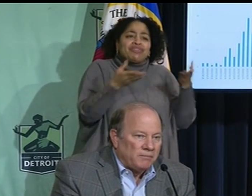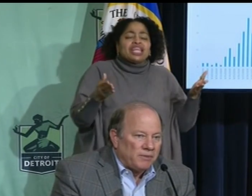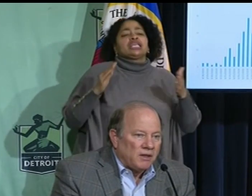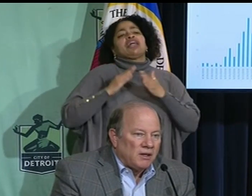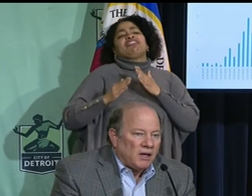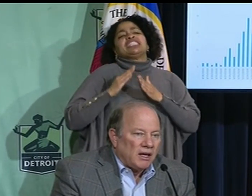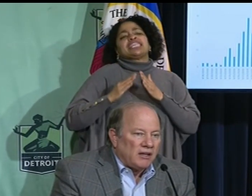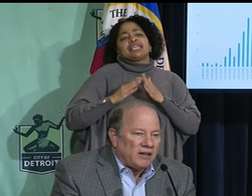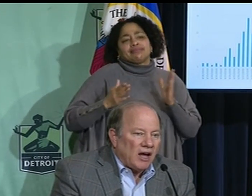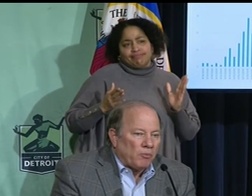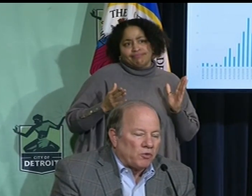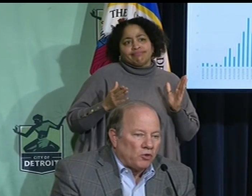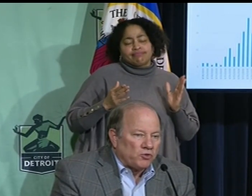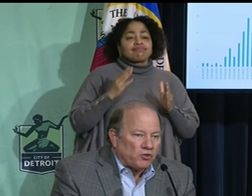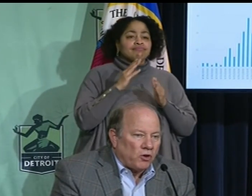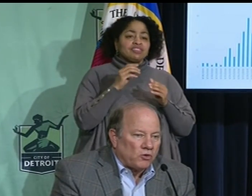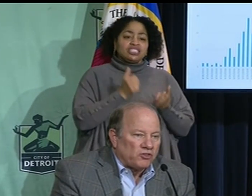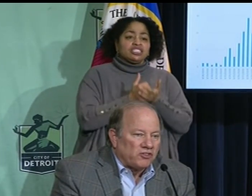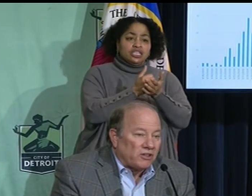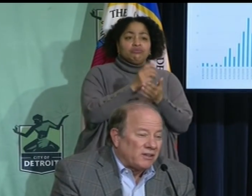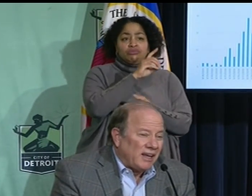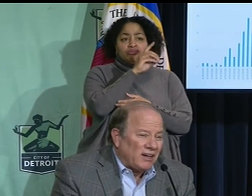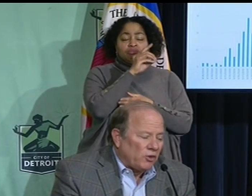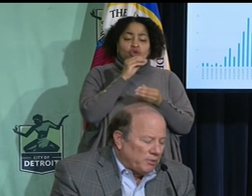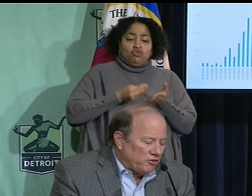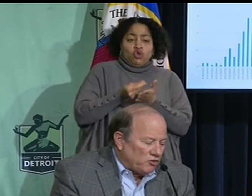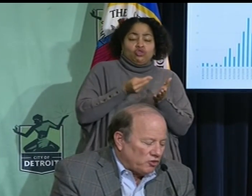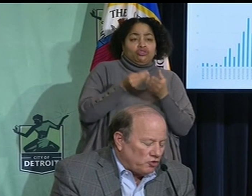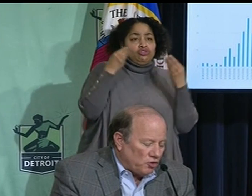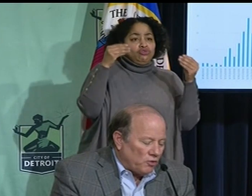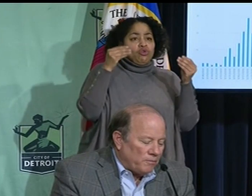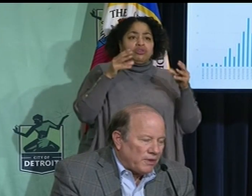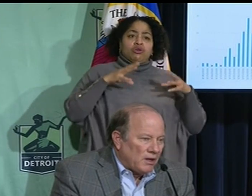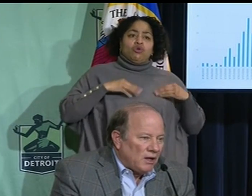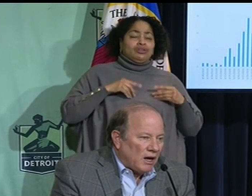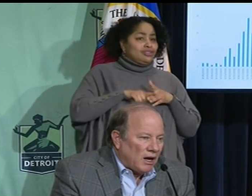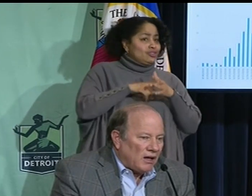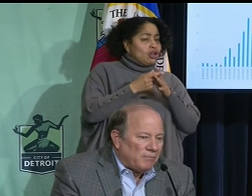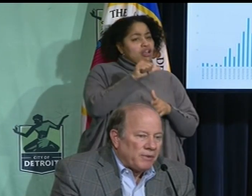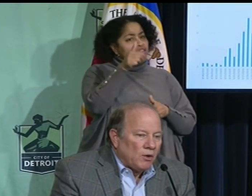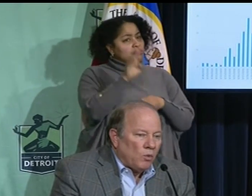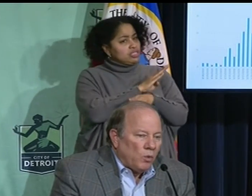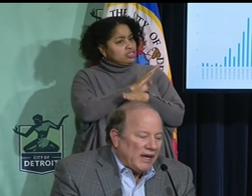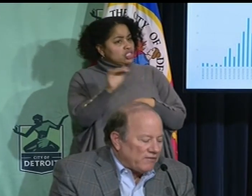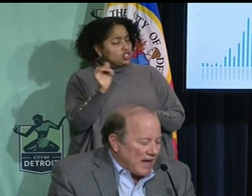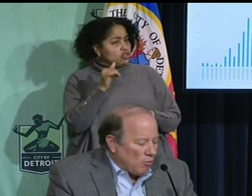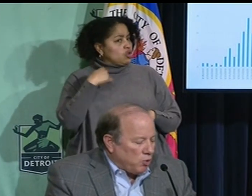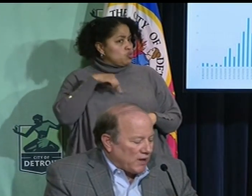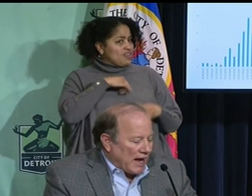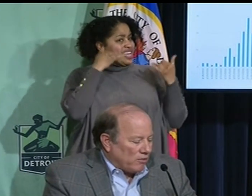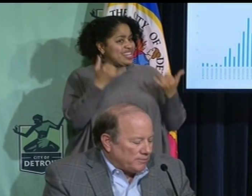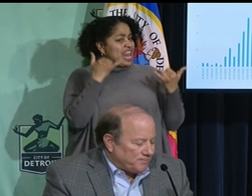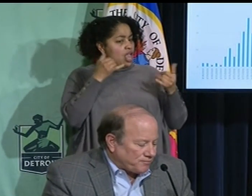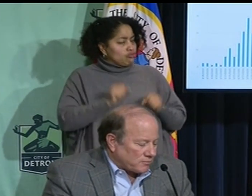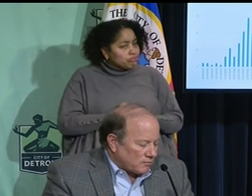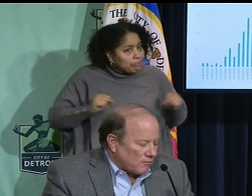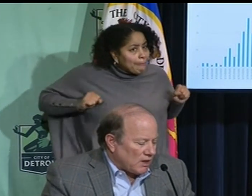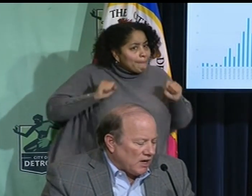city, and to help the grocery store owners get started and other businesses too. We have now put